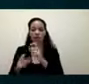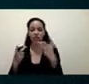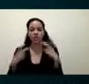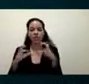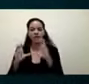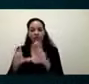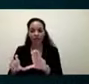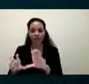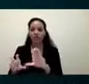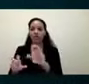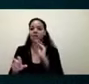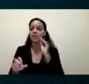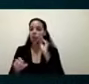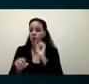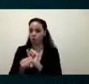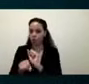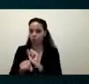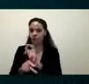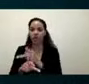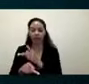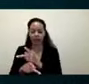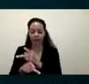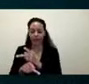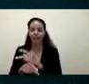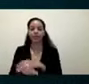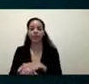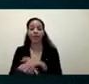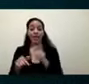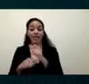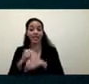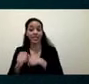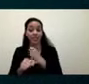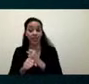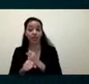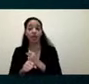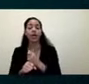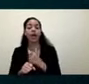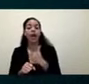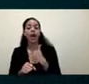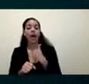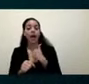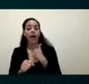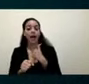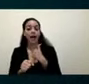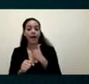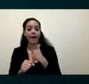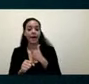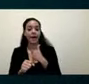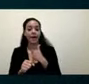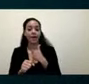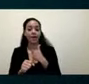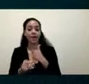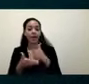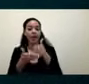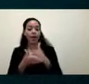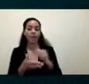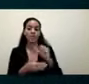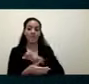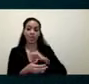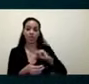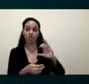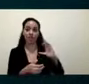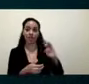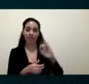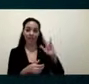fact, earlier this year, I helped Senator Casey introduce the Better Care, Better Jobs Act to carry forward the